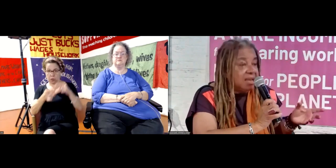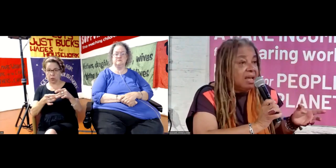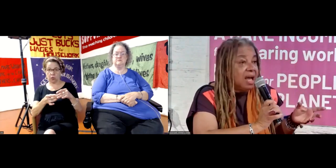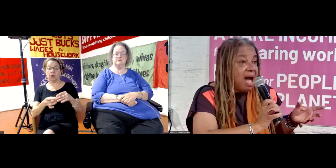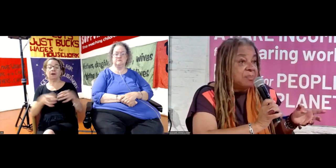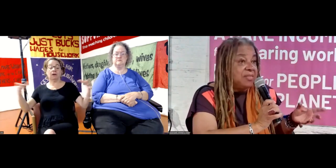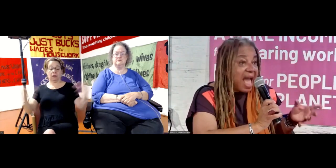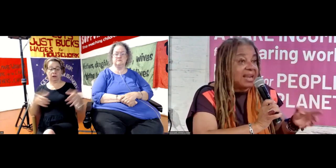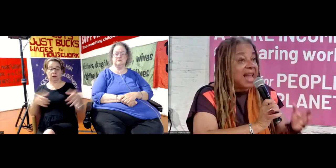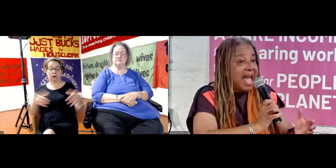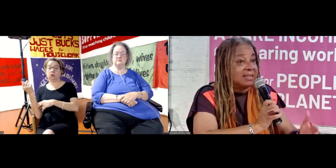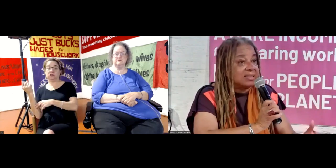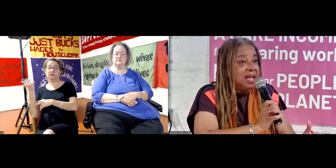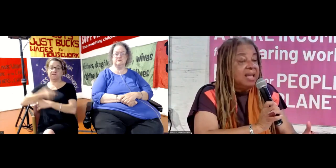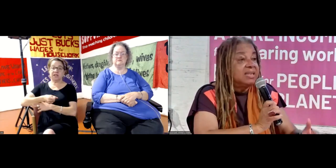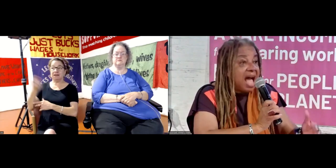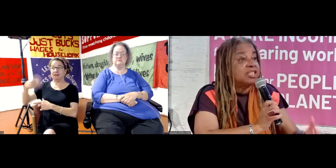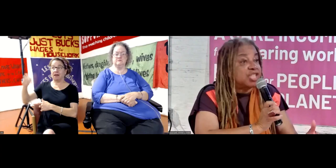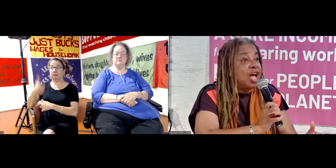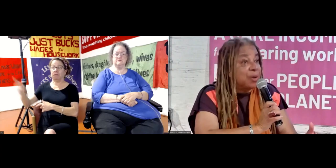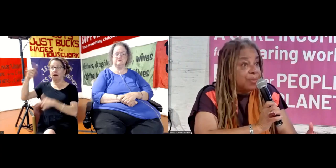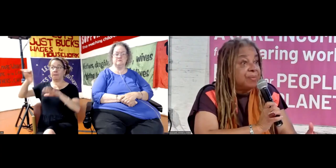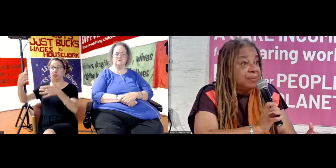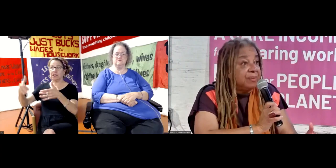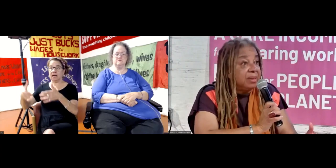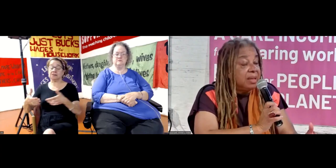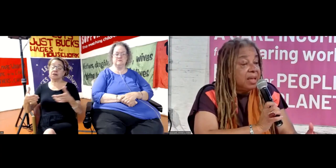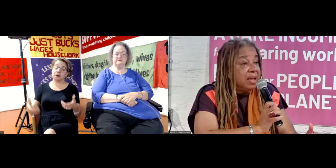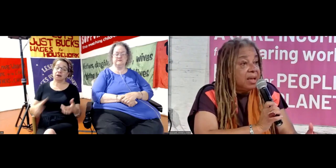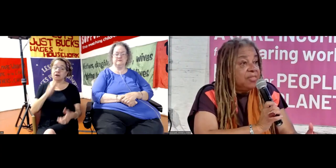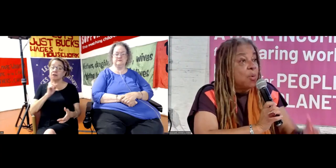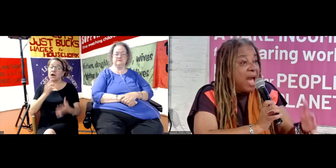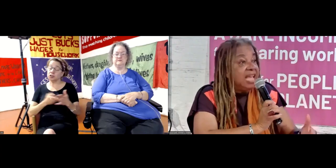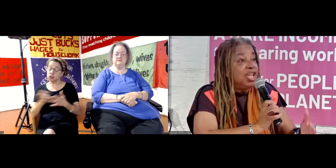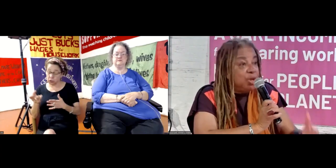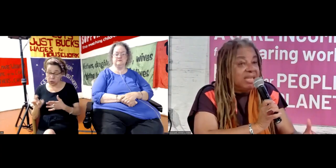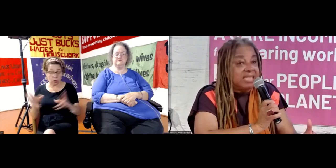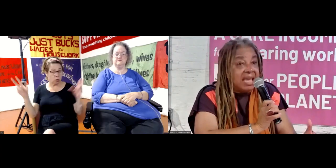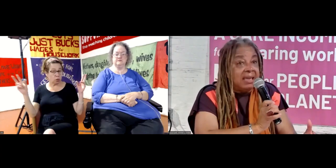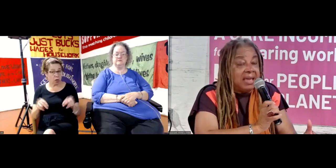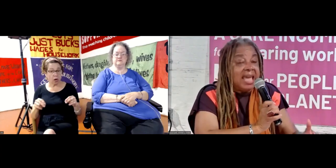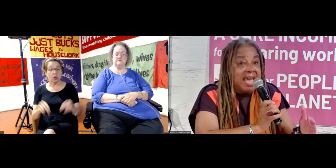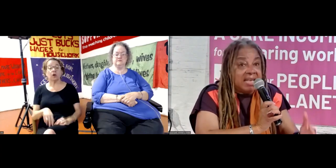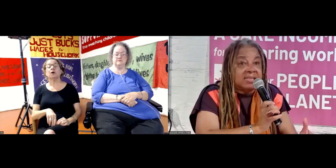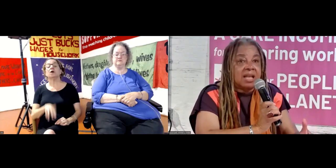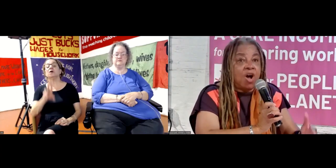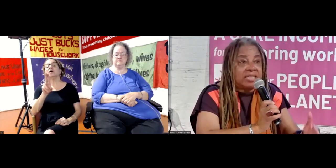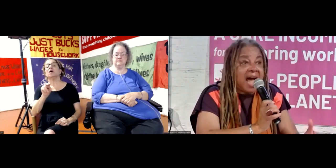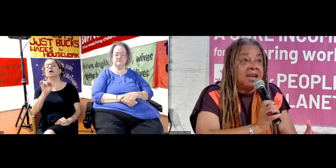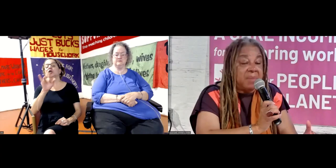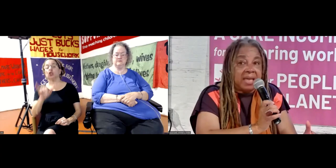defeat that class. Not so. The way to unity